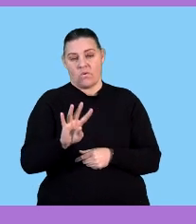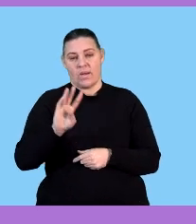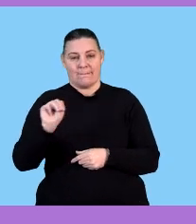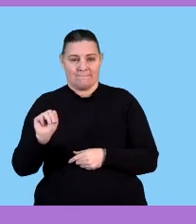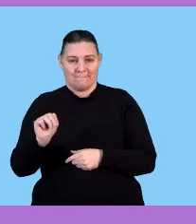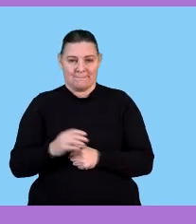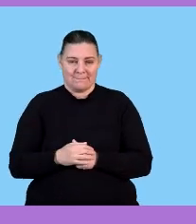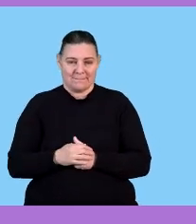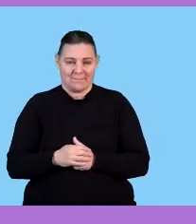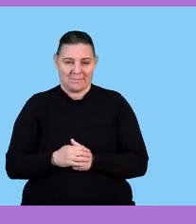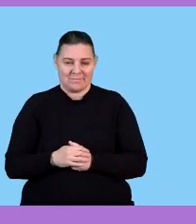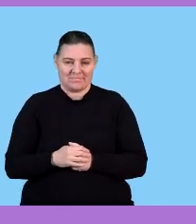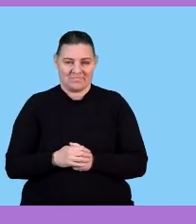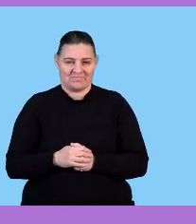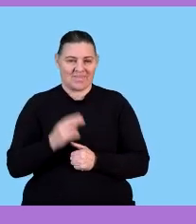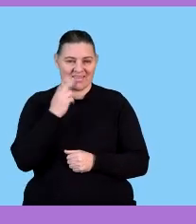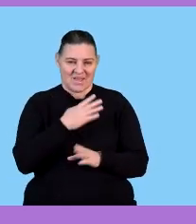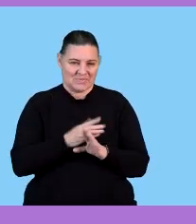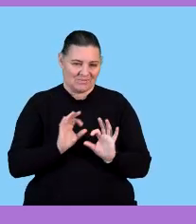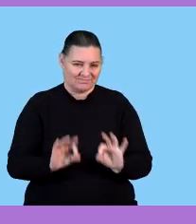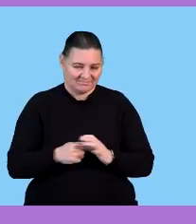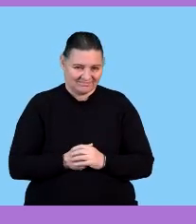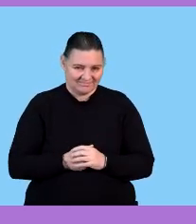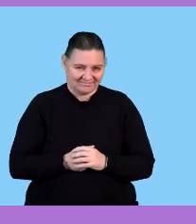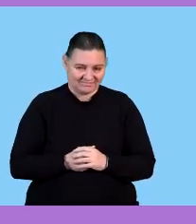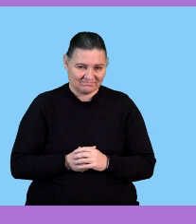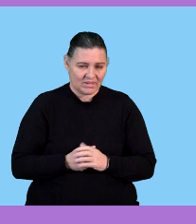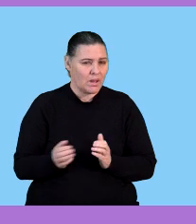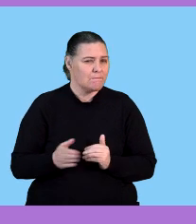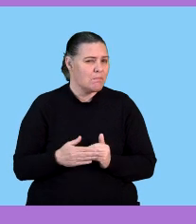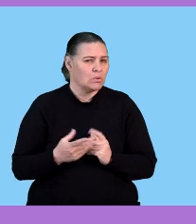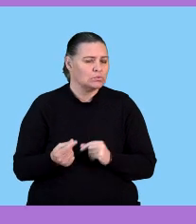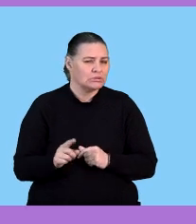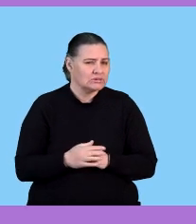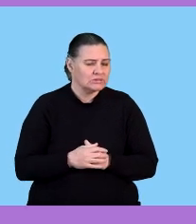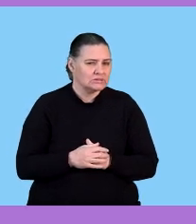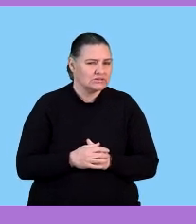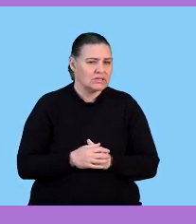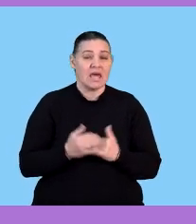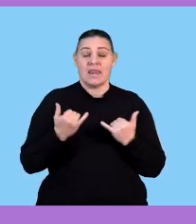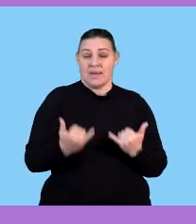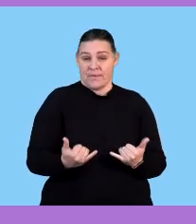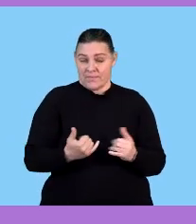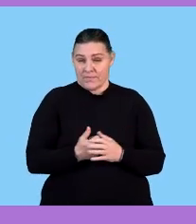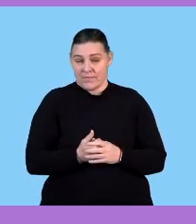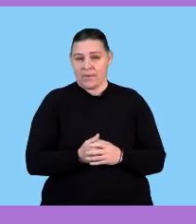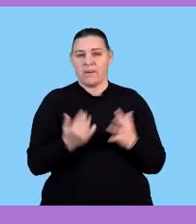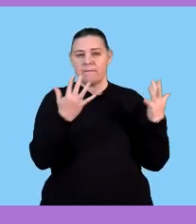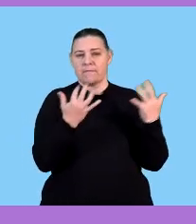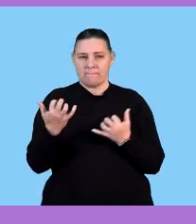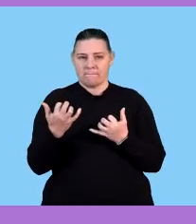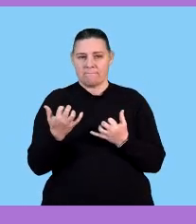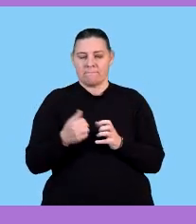2,4 meters. Nice work. All right, let's see what else we've got to do. So now in this case, we've